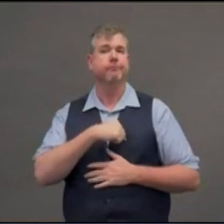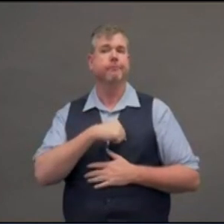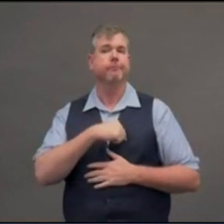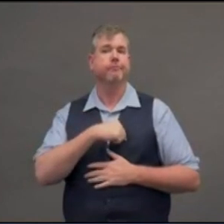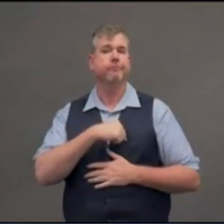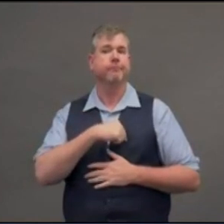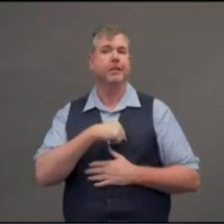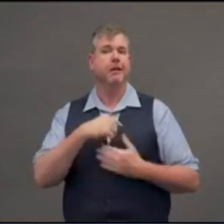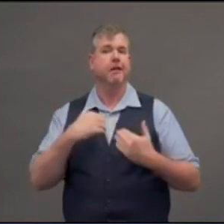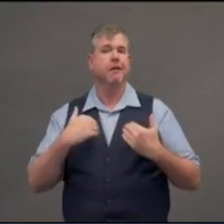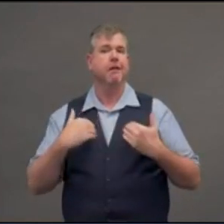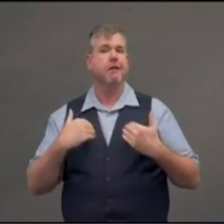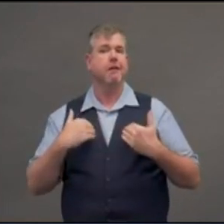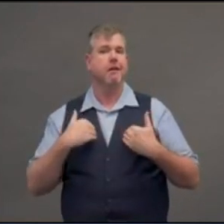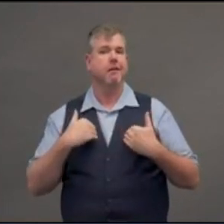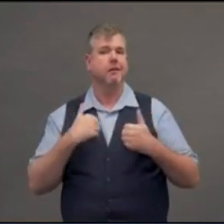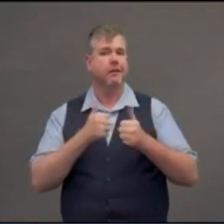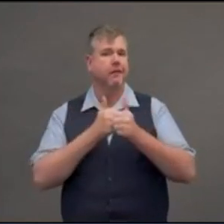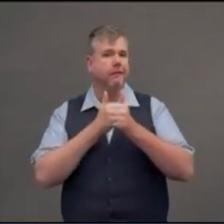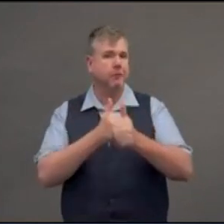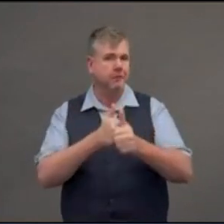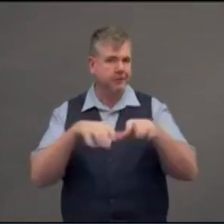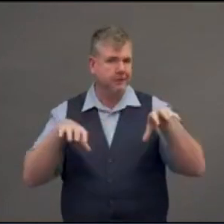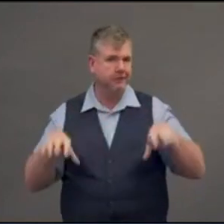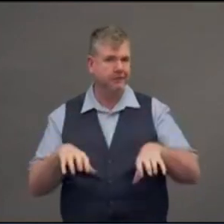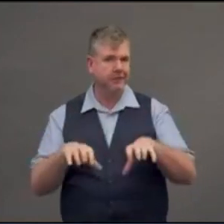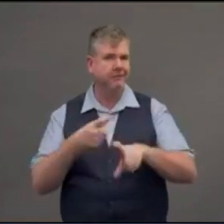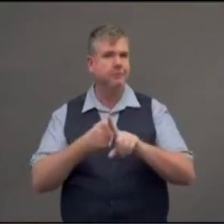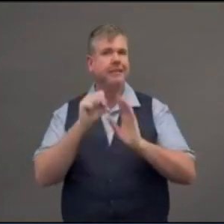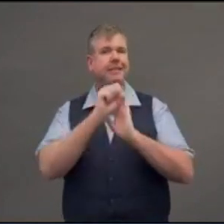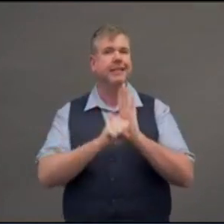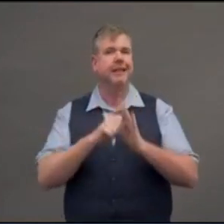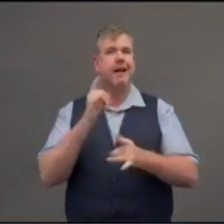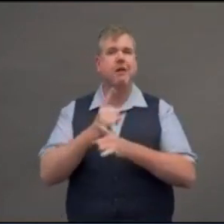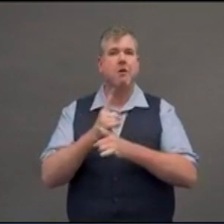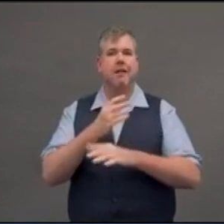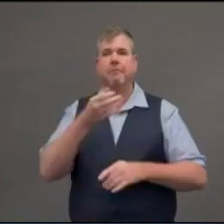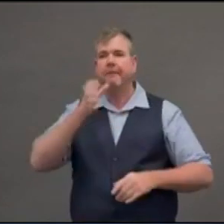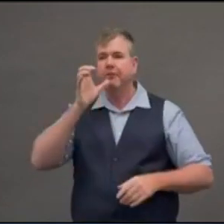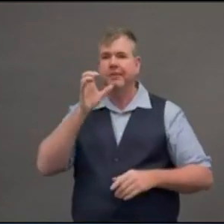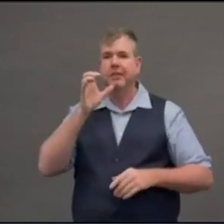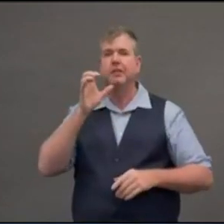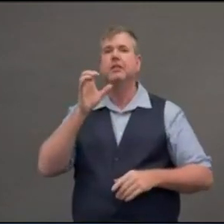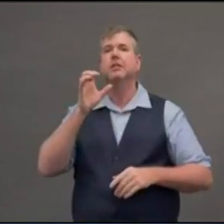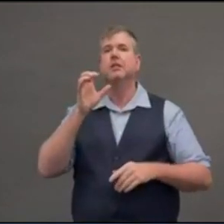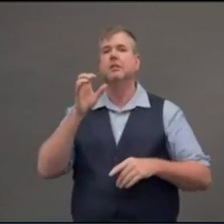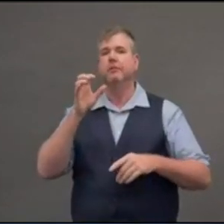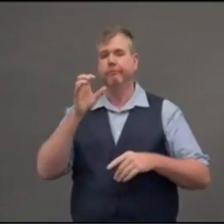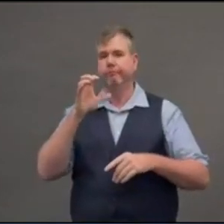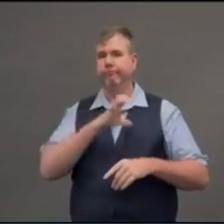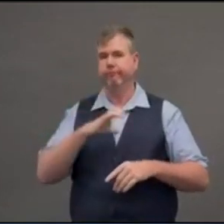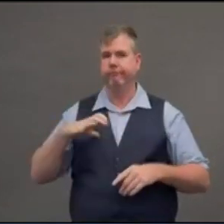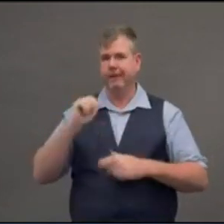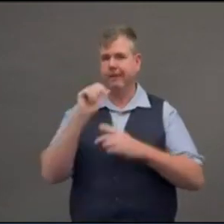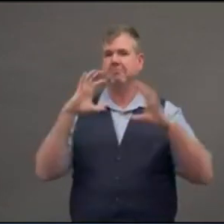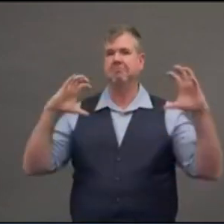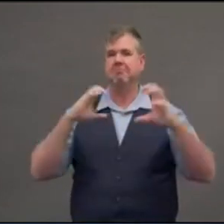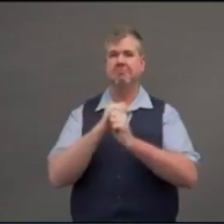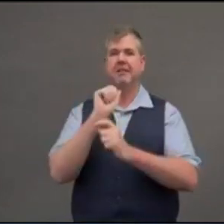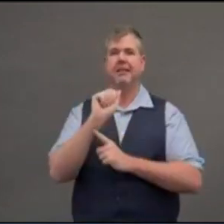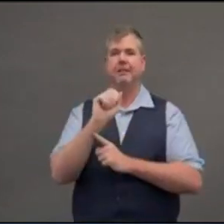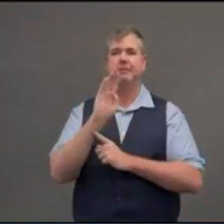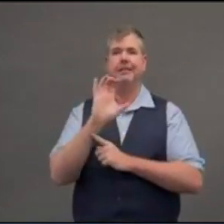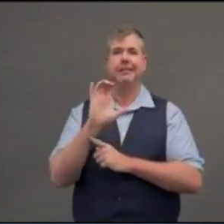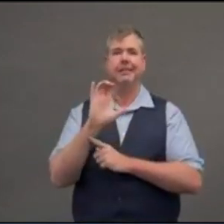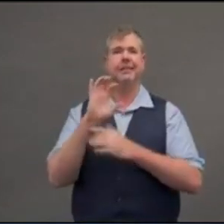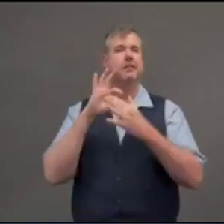enforcement, ABC, that took place in parts of South County. The county was not informed of any